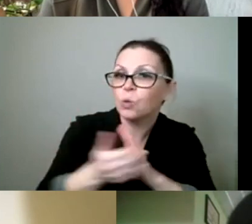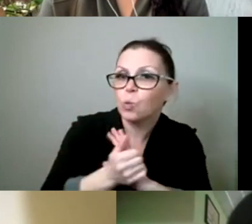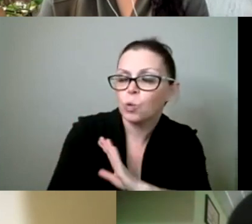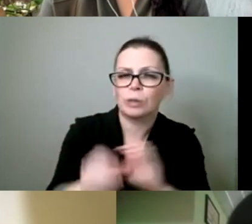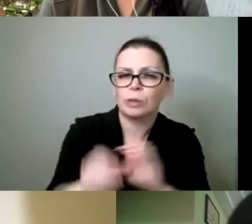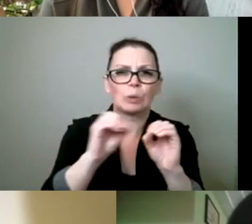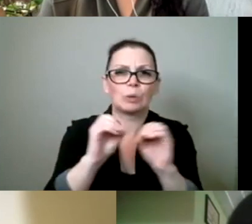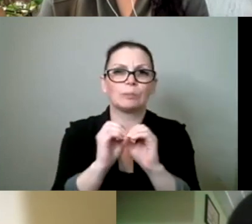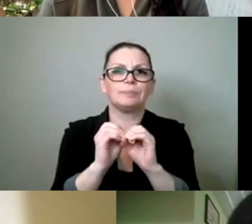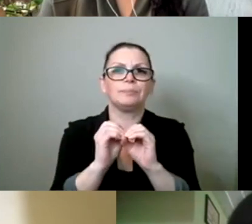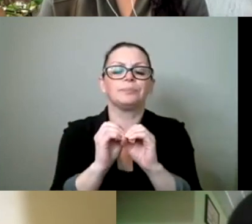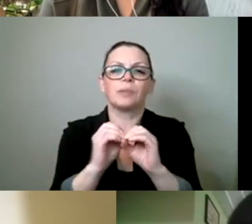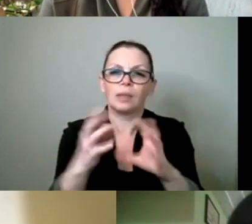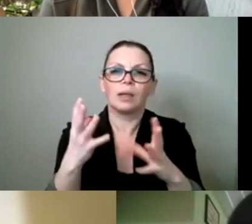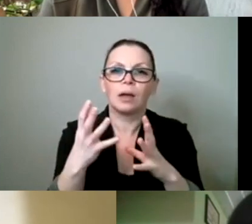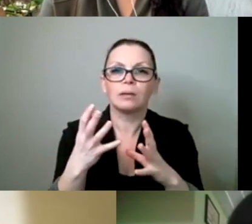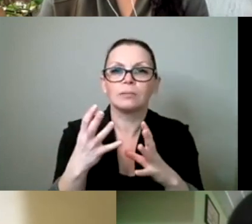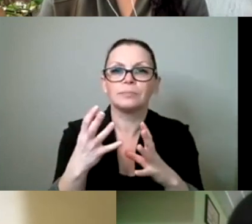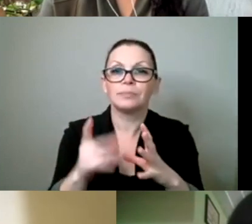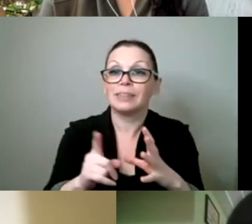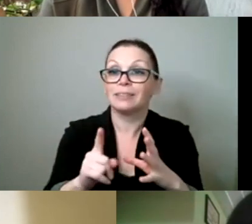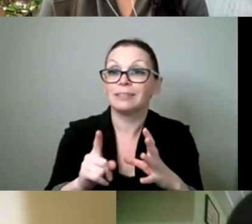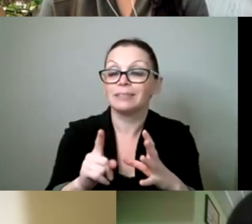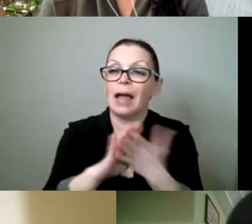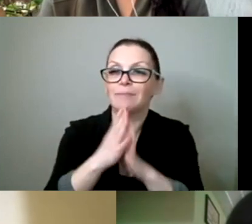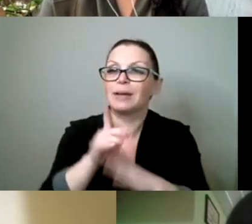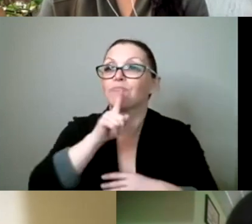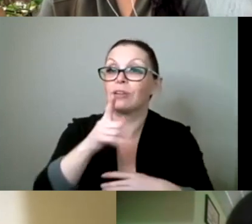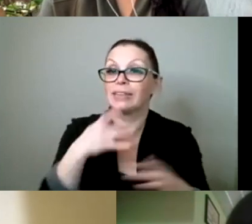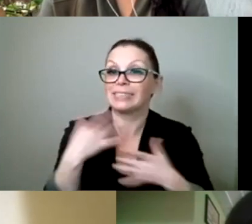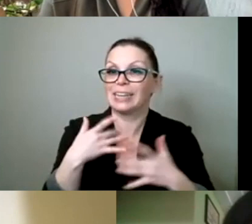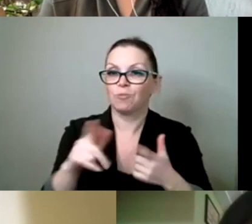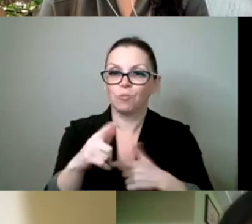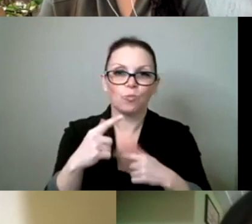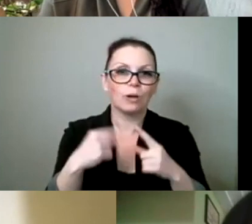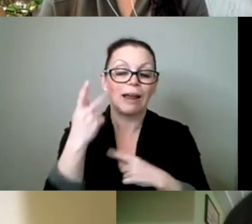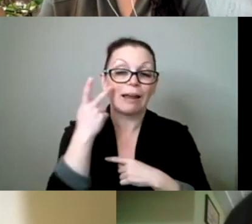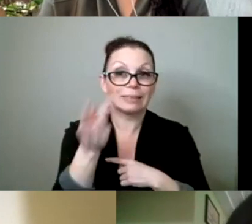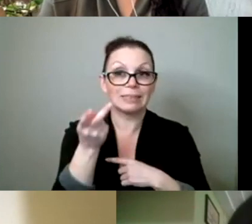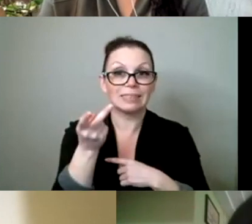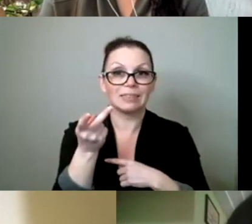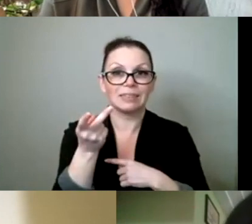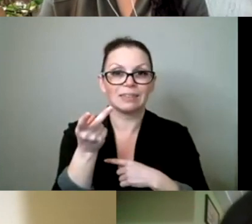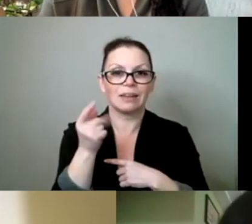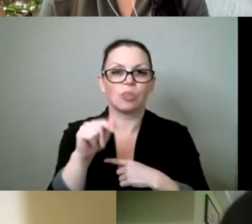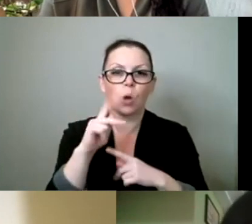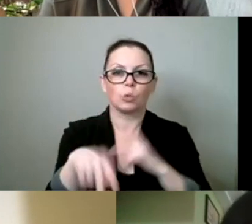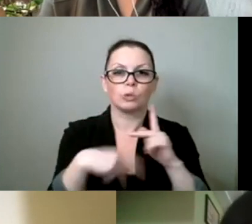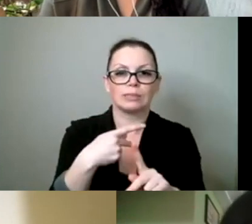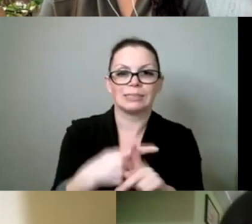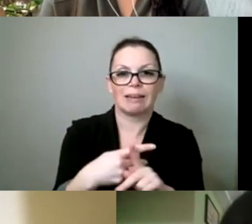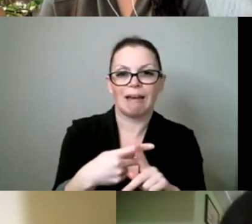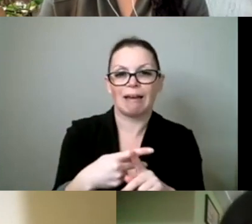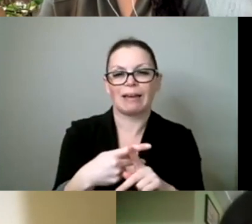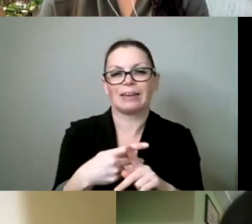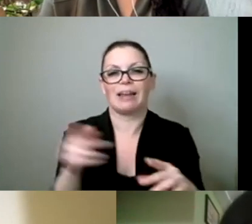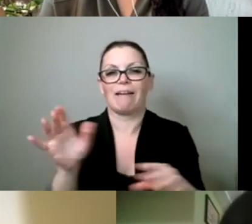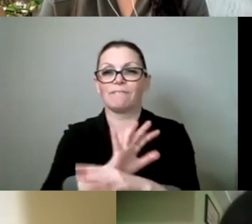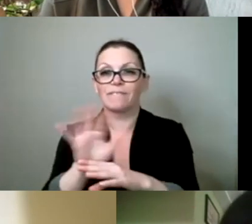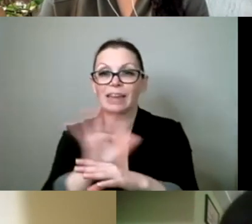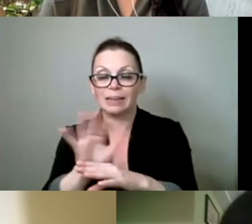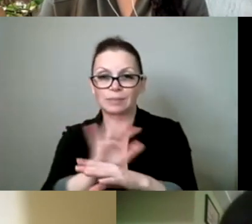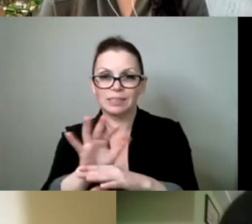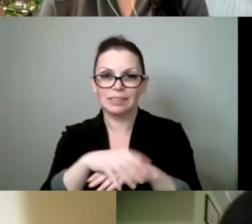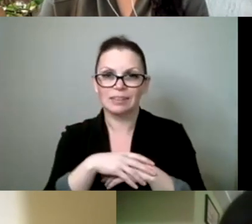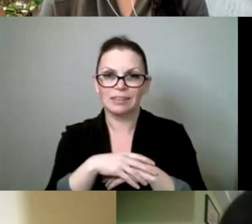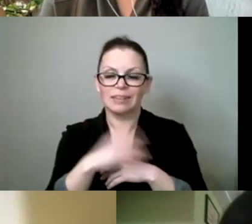that. I get really excited when I see those type of films in there. It's like, yeah, I just believe that